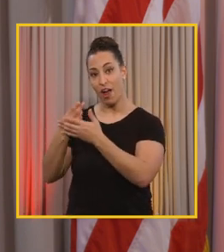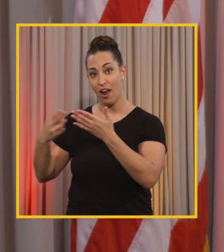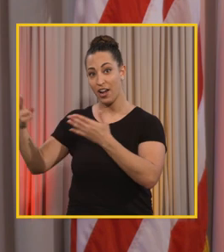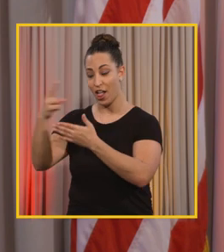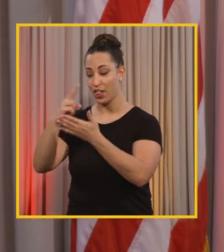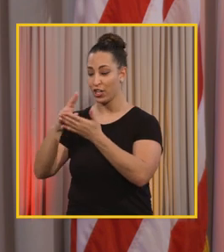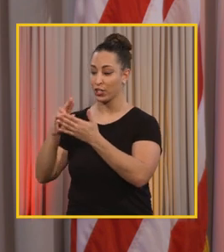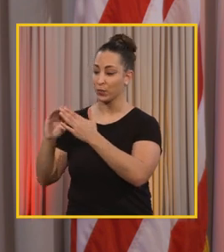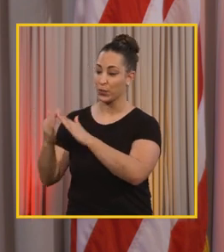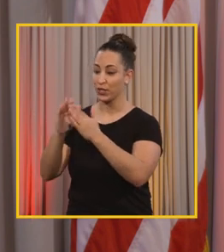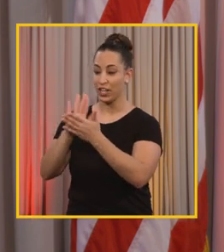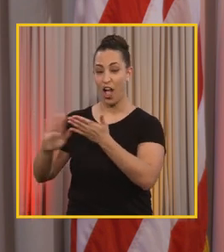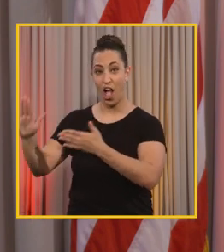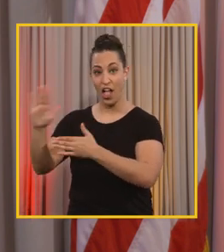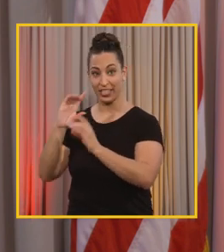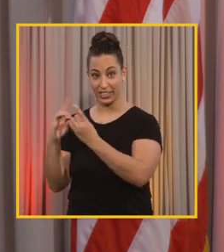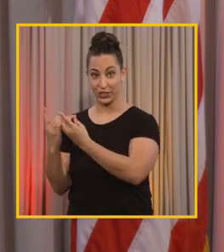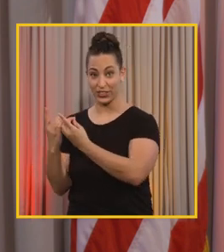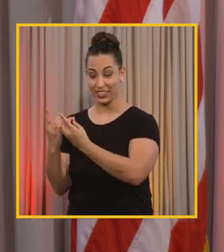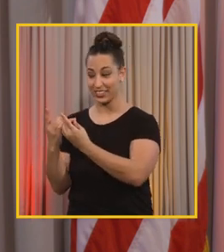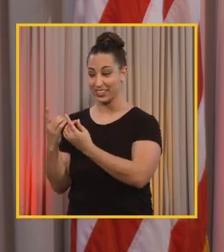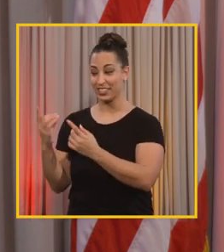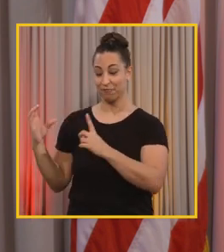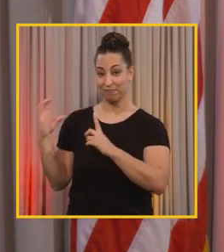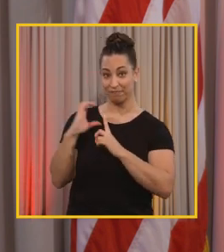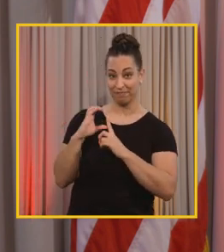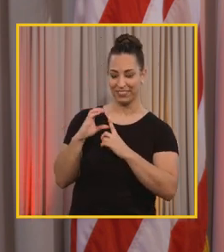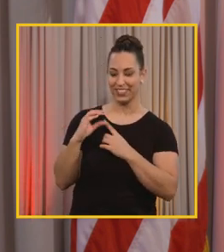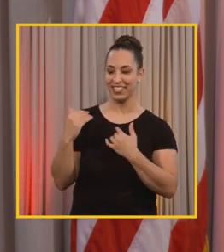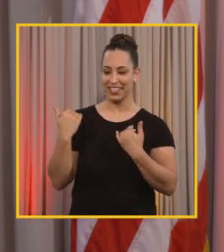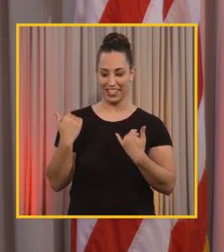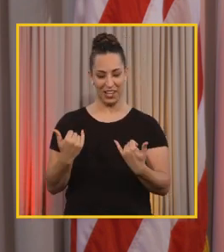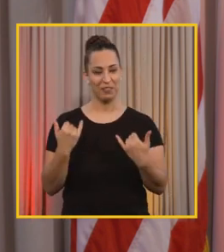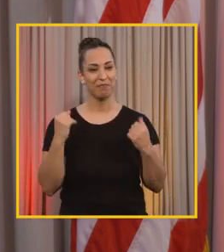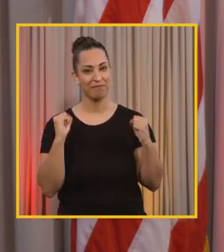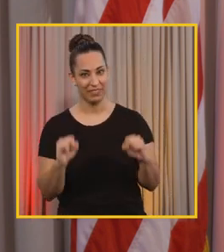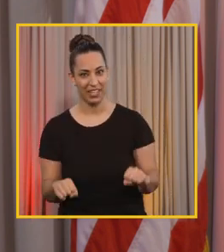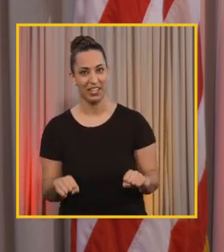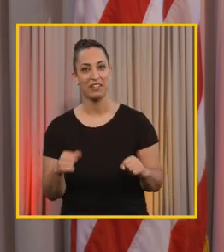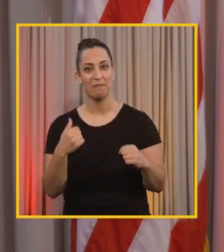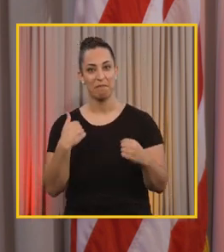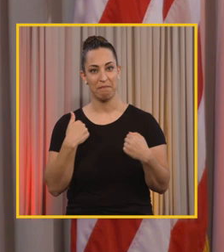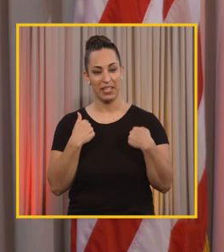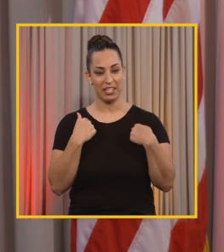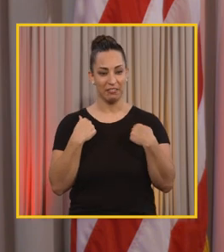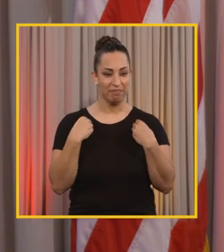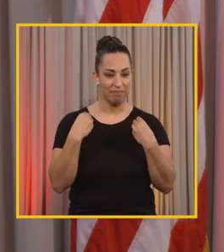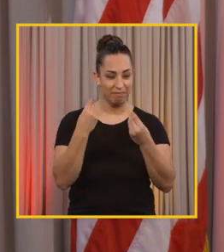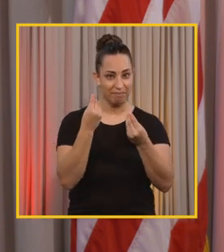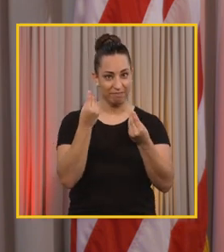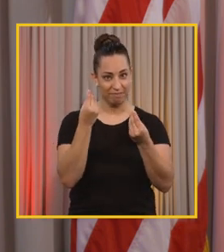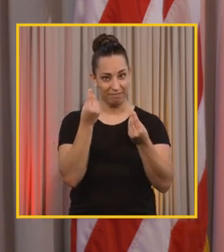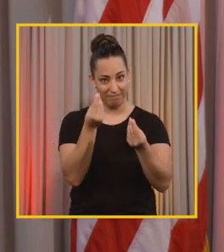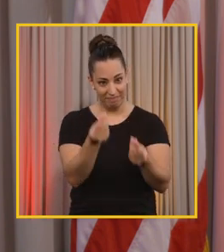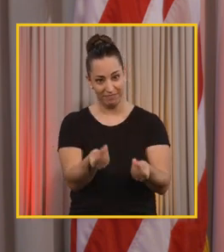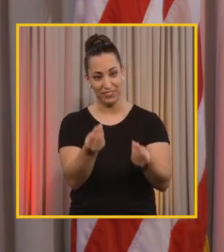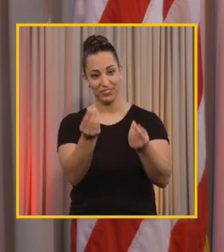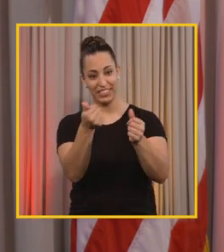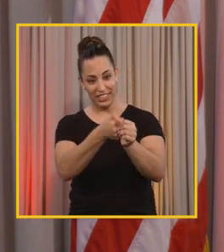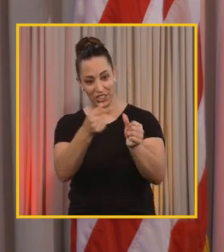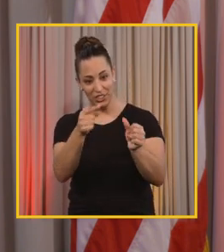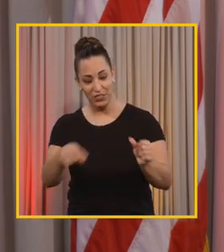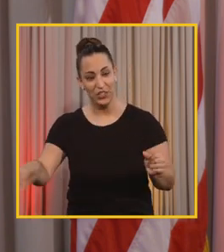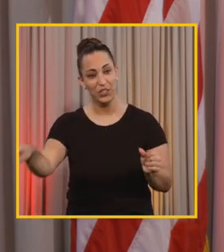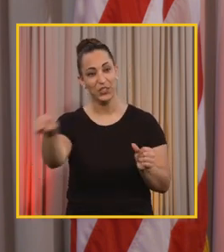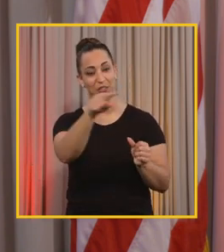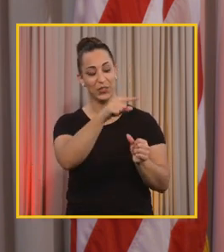of the Hartnell Community College District, I now confer upon each of you